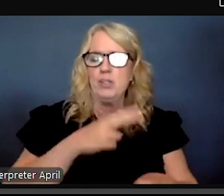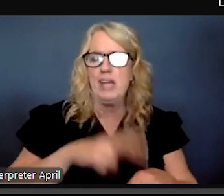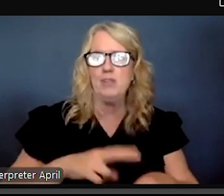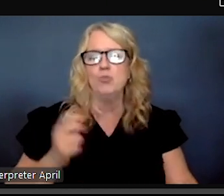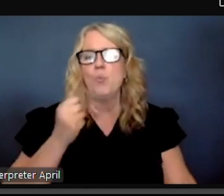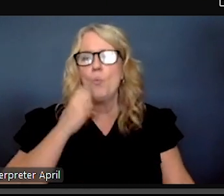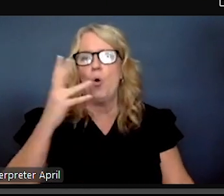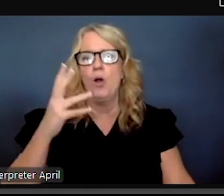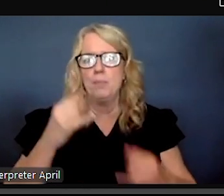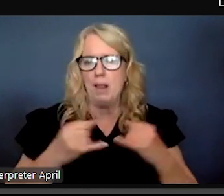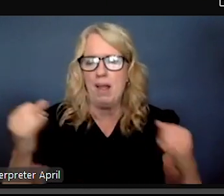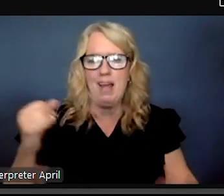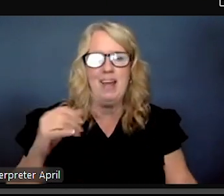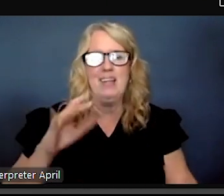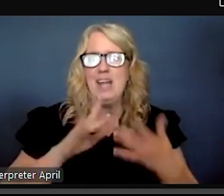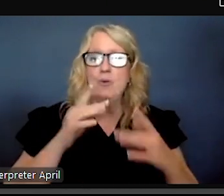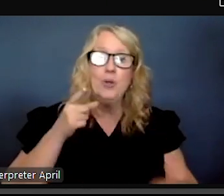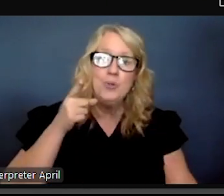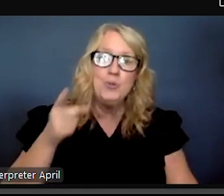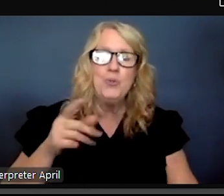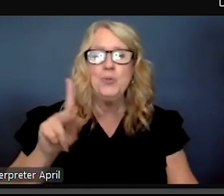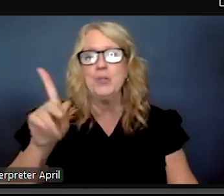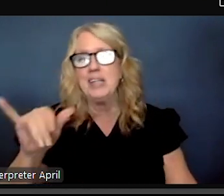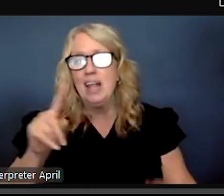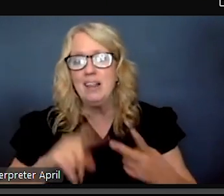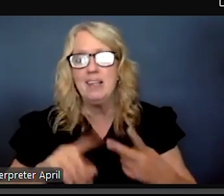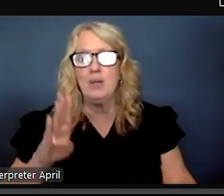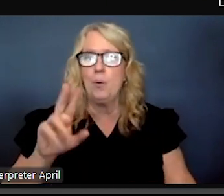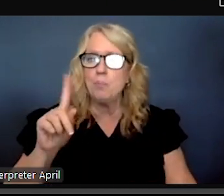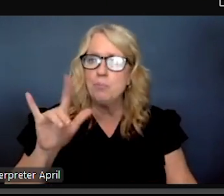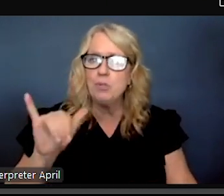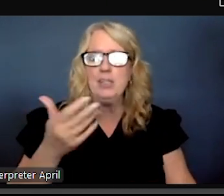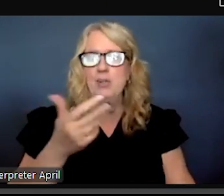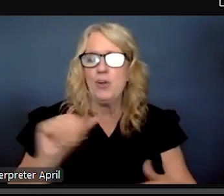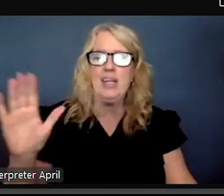network? You, Kelly, or you, Brittany, or anyone on your team?